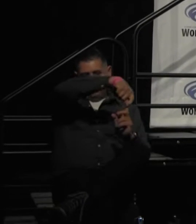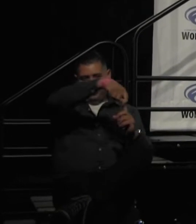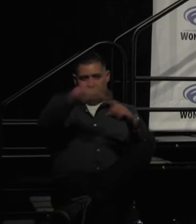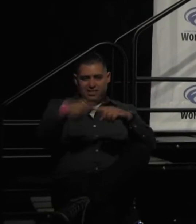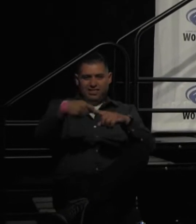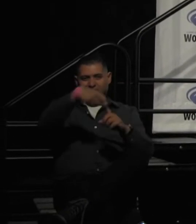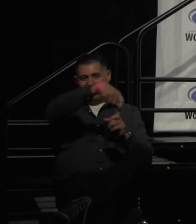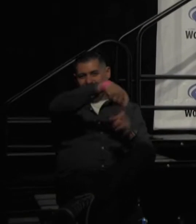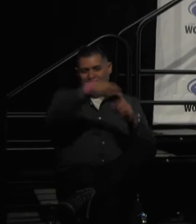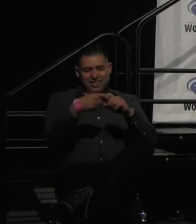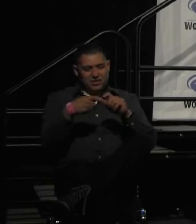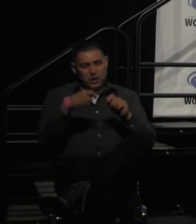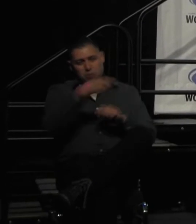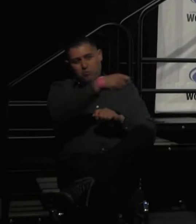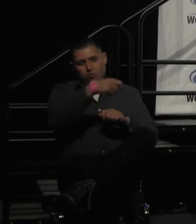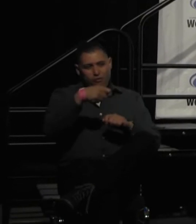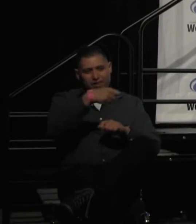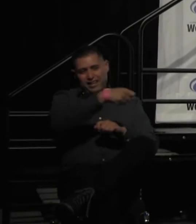outside.